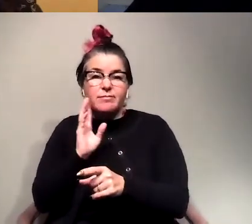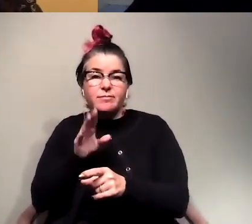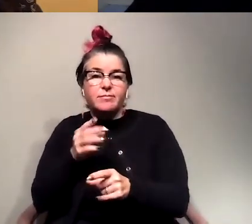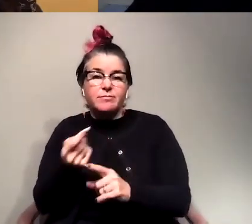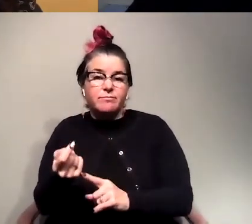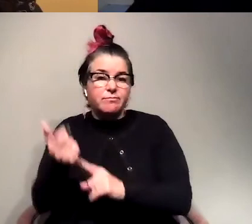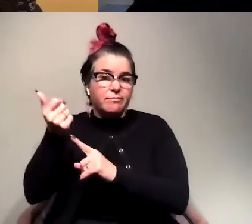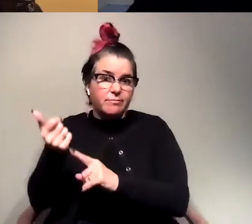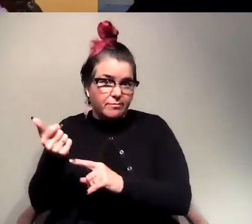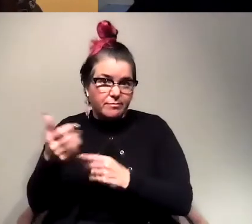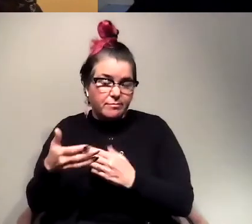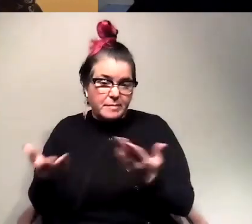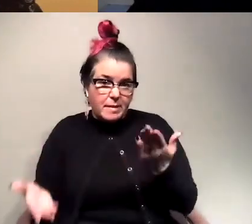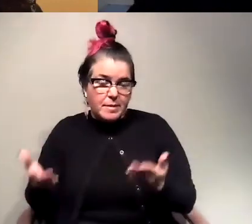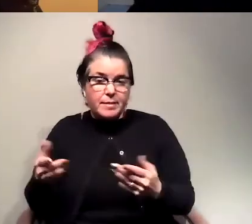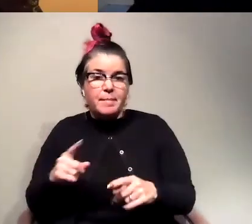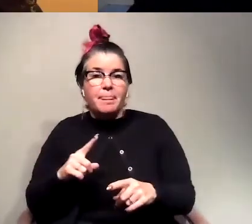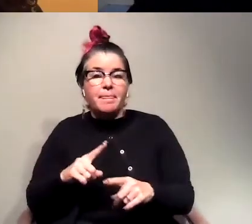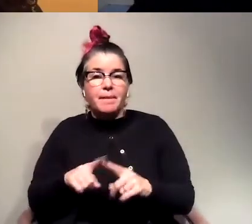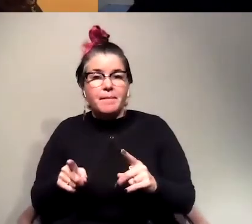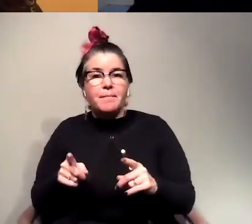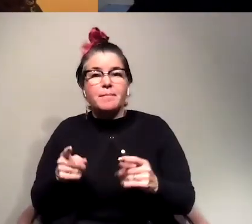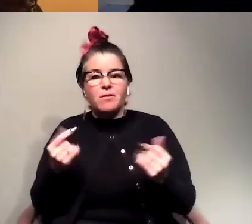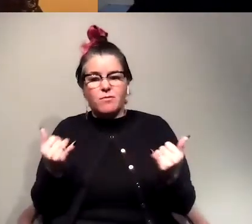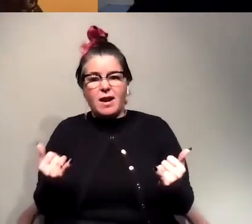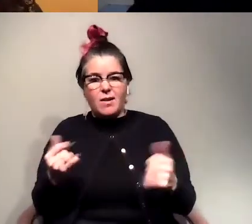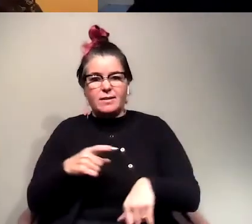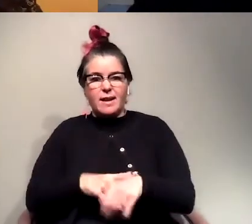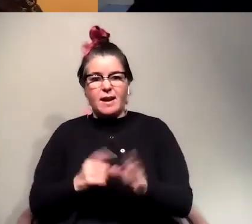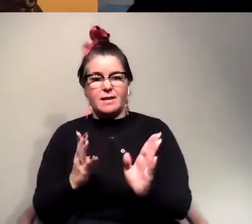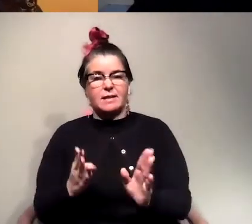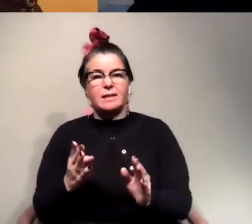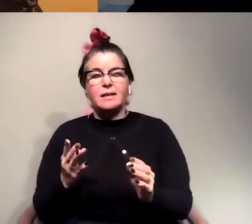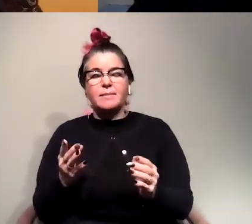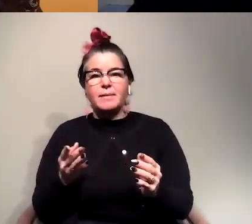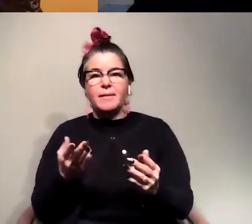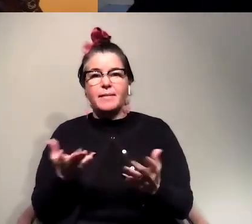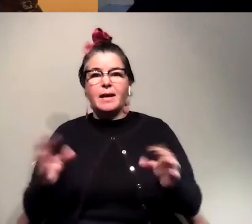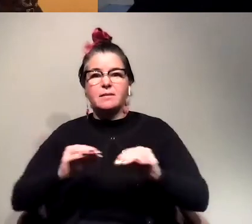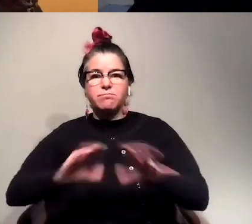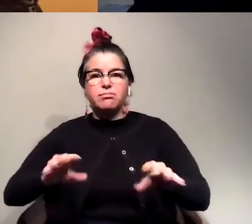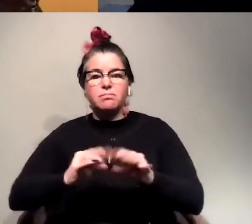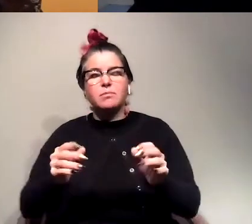allowed anymore. But we've kind of got this period right now where some things are getting through. Some